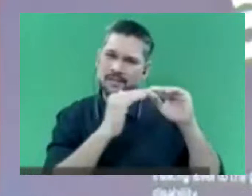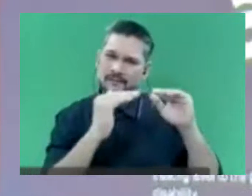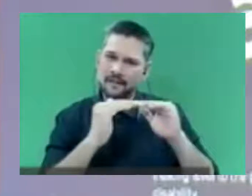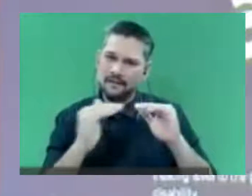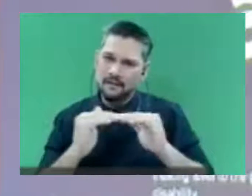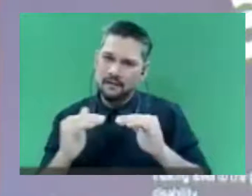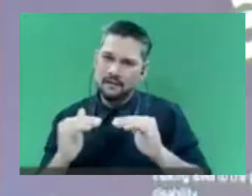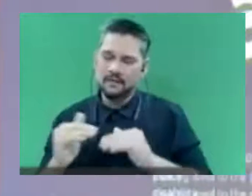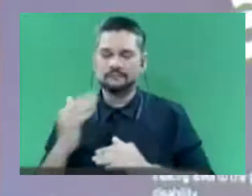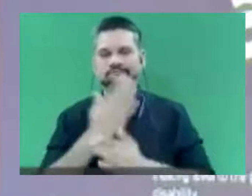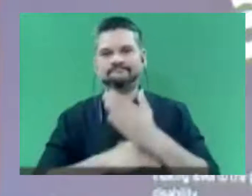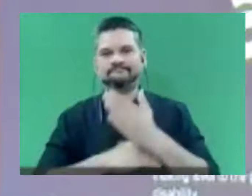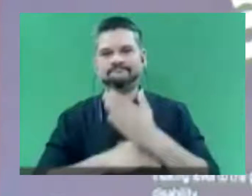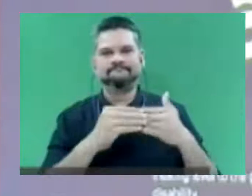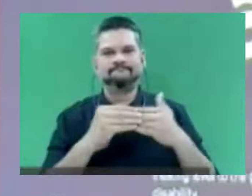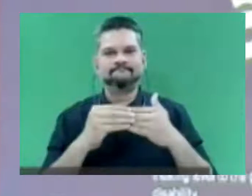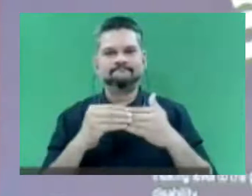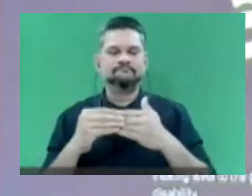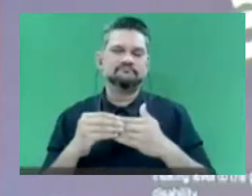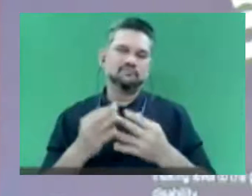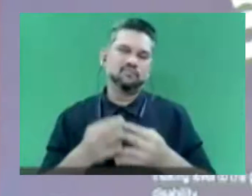disability movement forward. So,